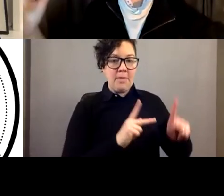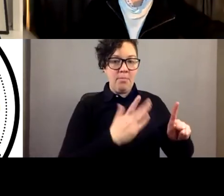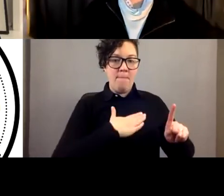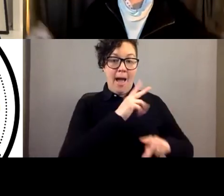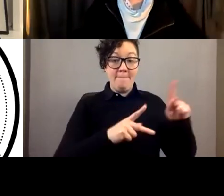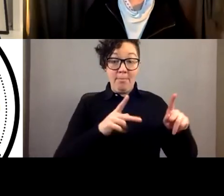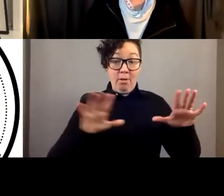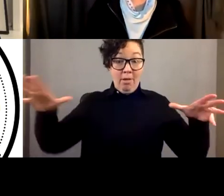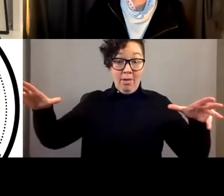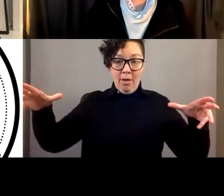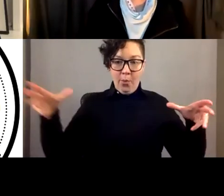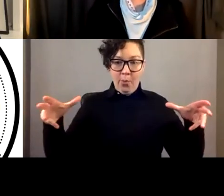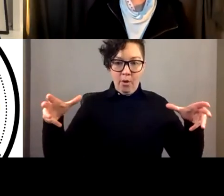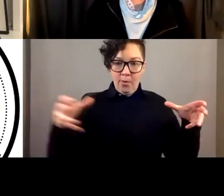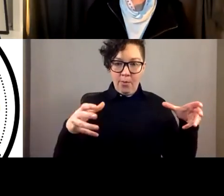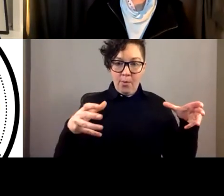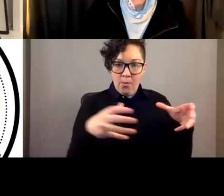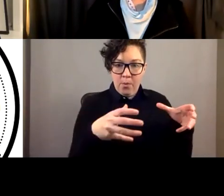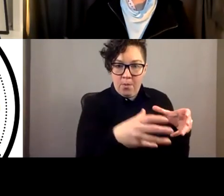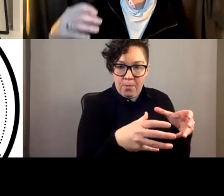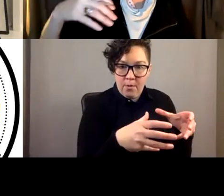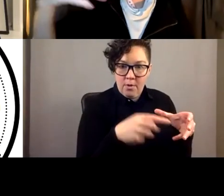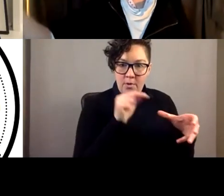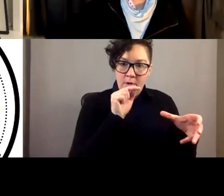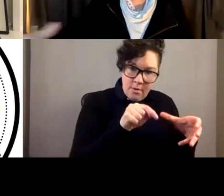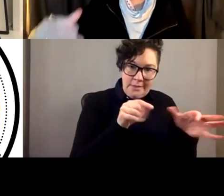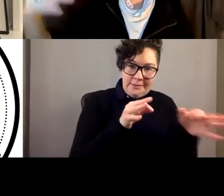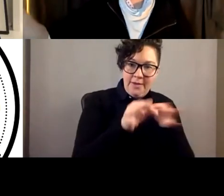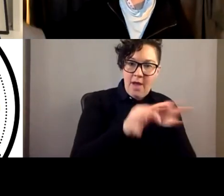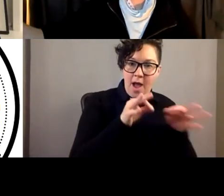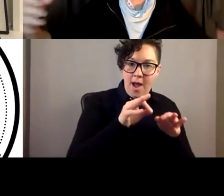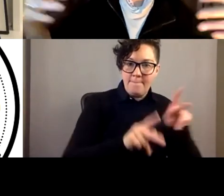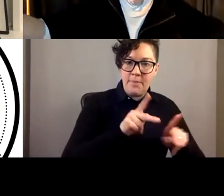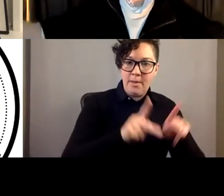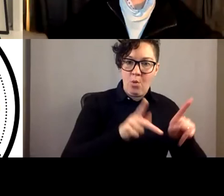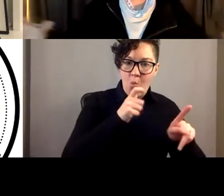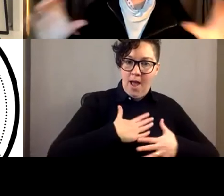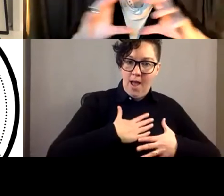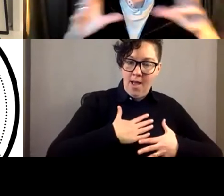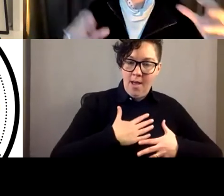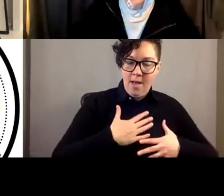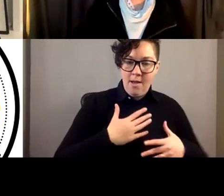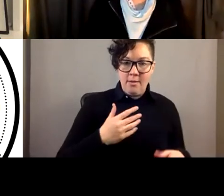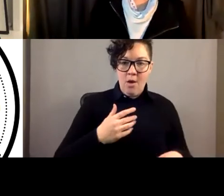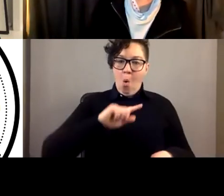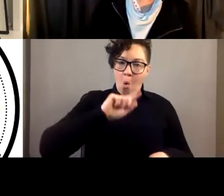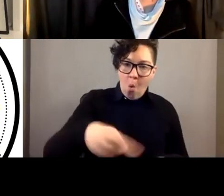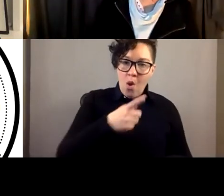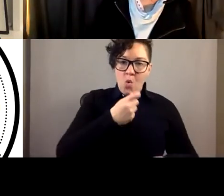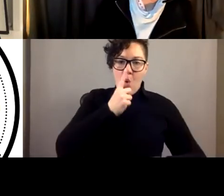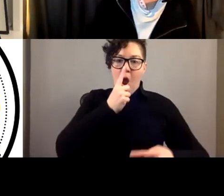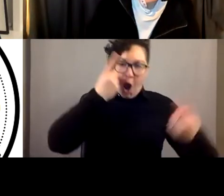and more, it, you know, the, it, it wasn't just mm-hmm. people who agreed with him, it became, you know, a tighter and tighter,